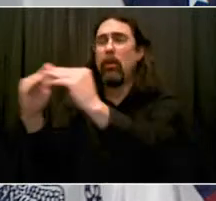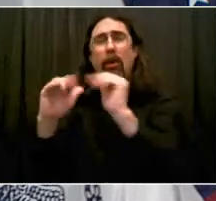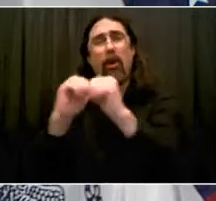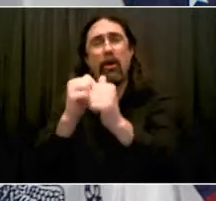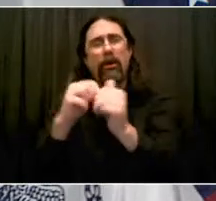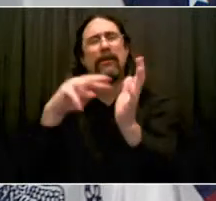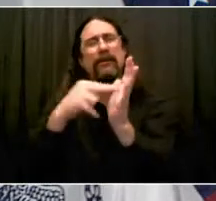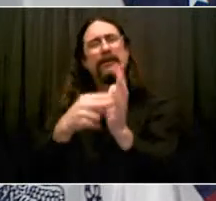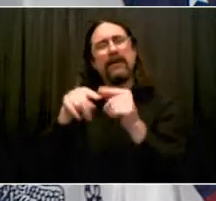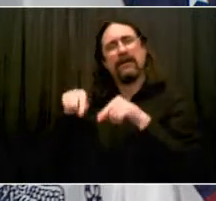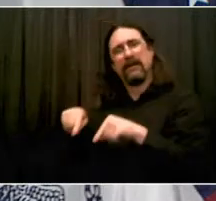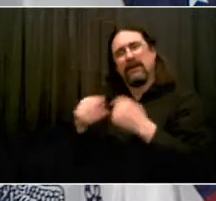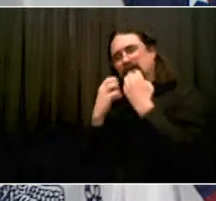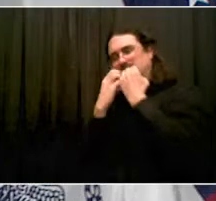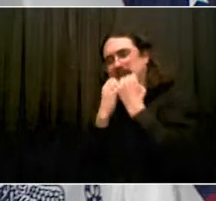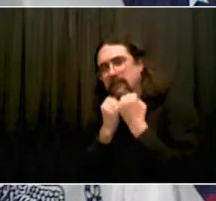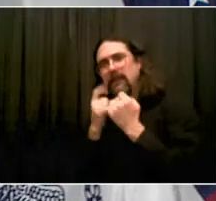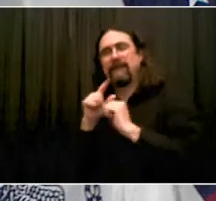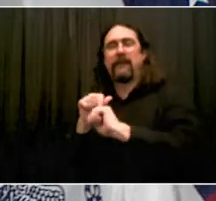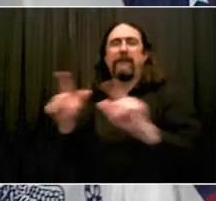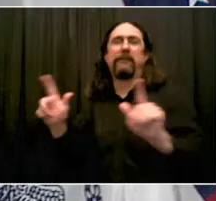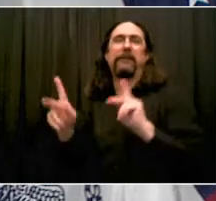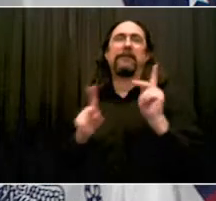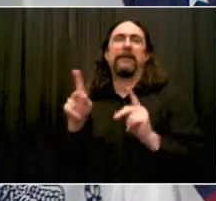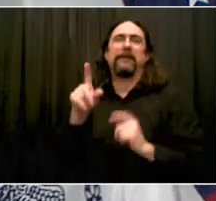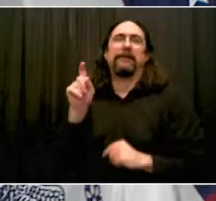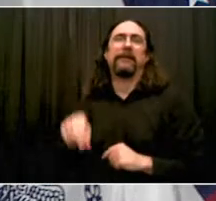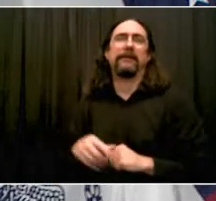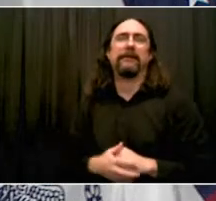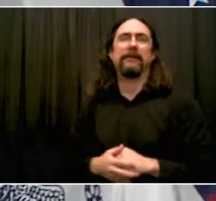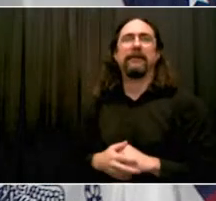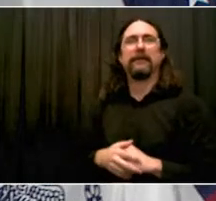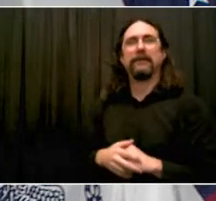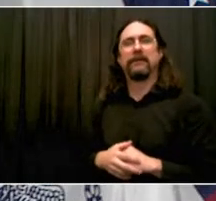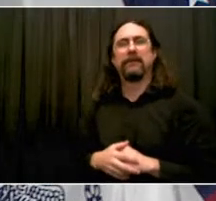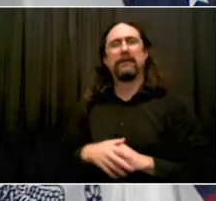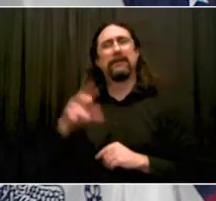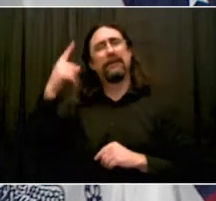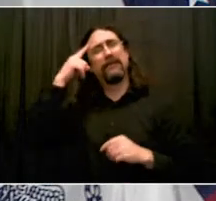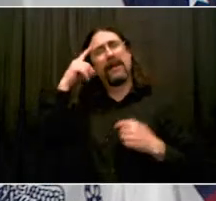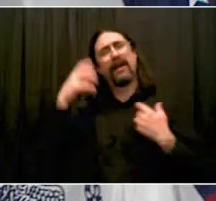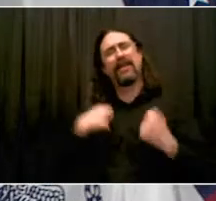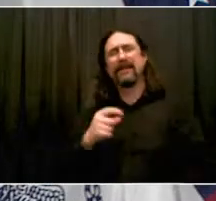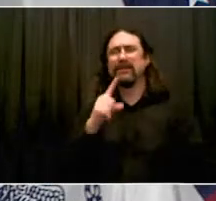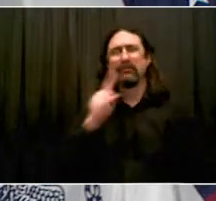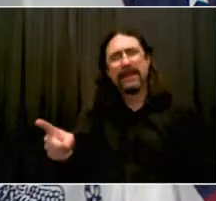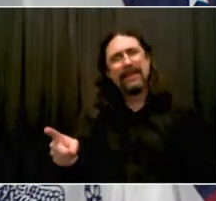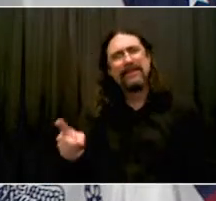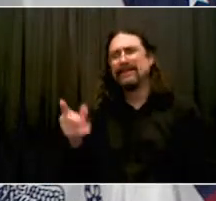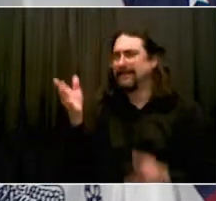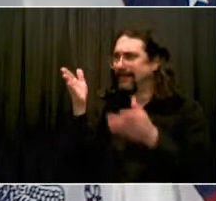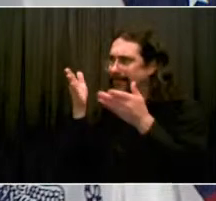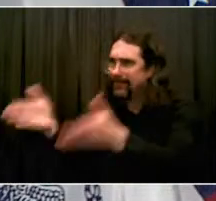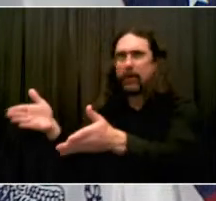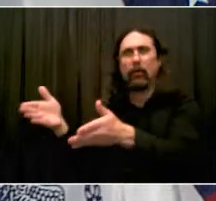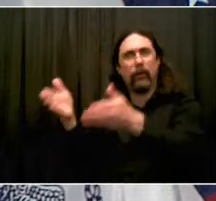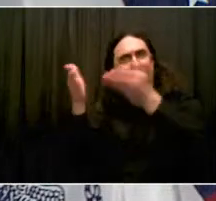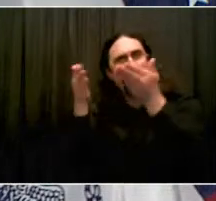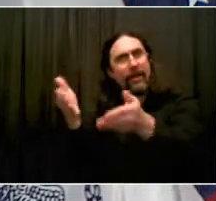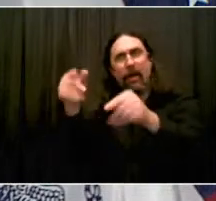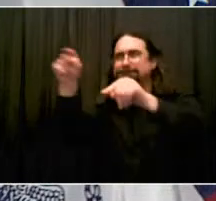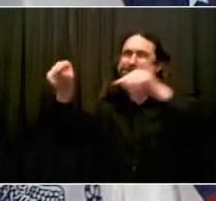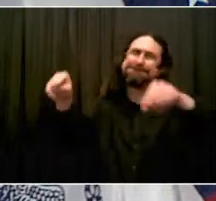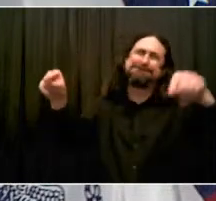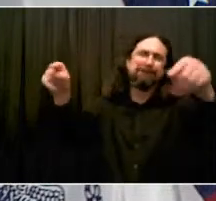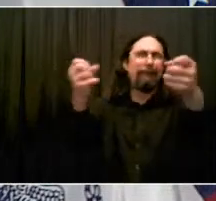approach to serving those with mental health challenges. And it means not